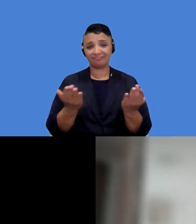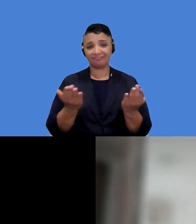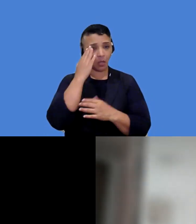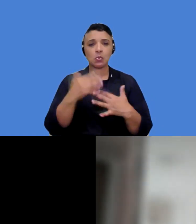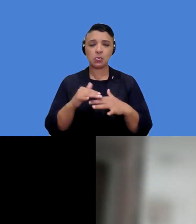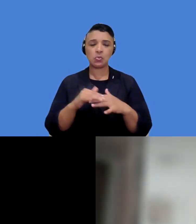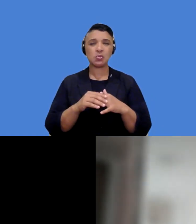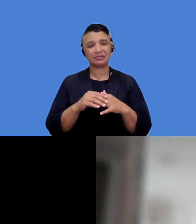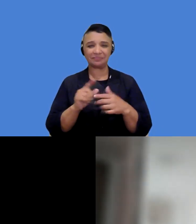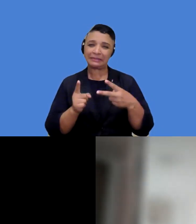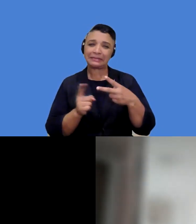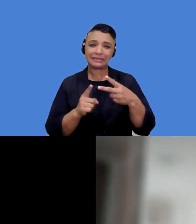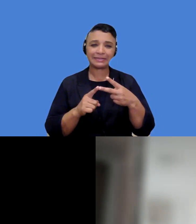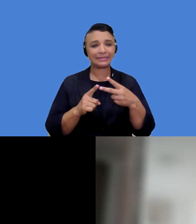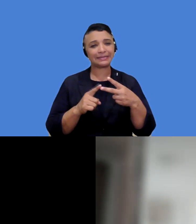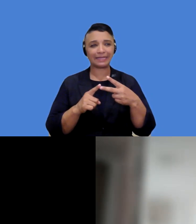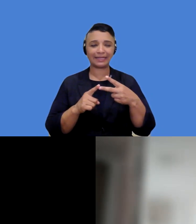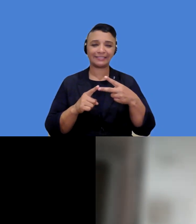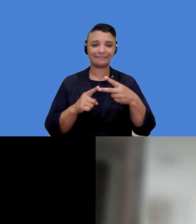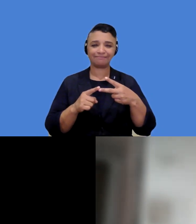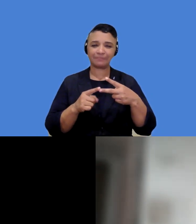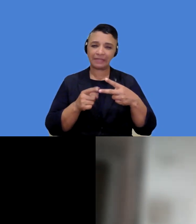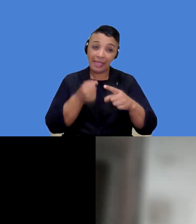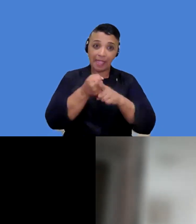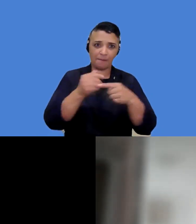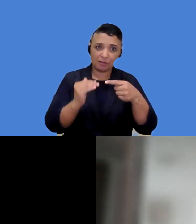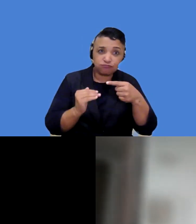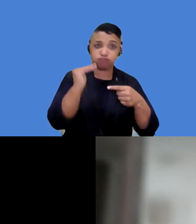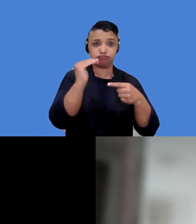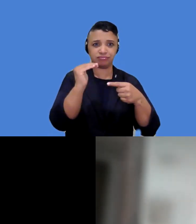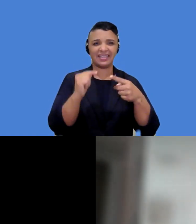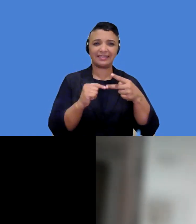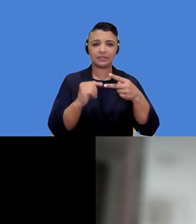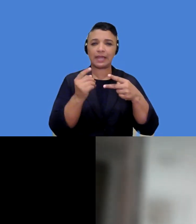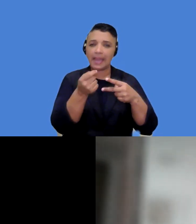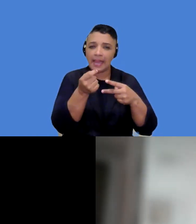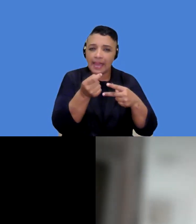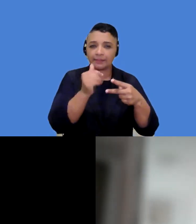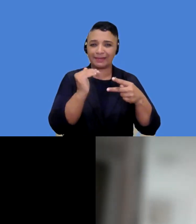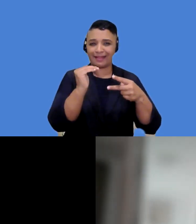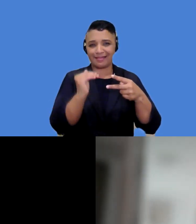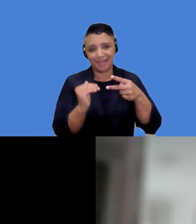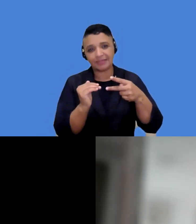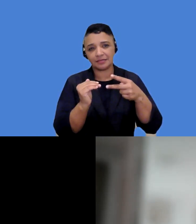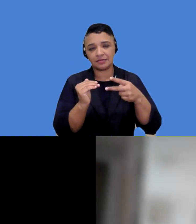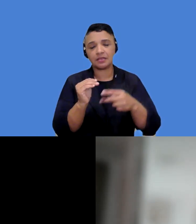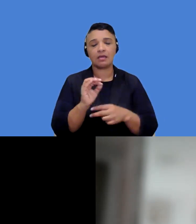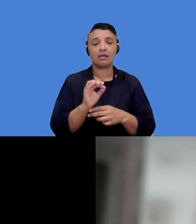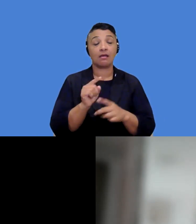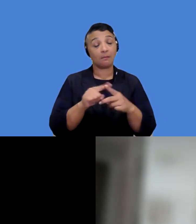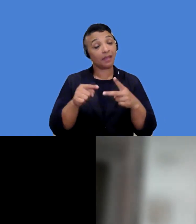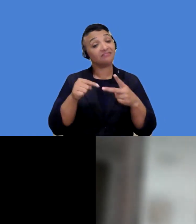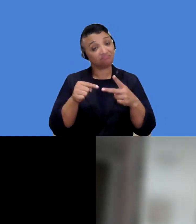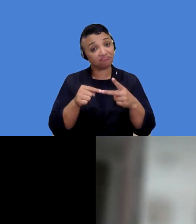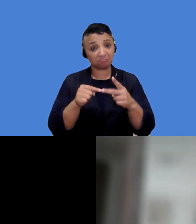impactful than the summit in 2018, the GDS in 2022 managed